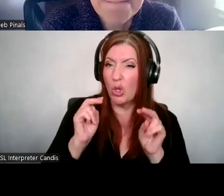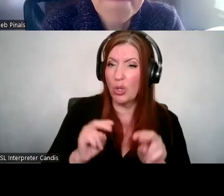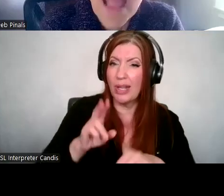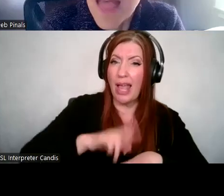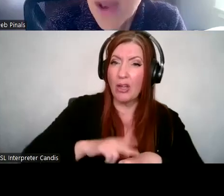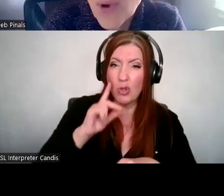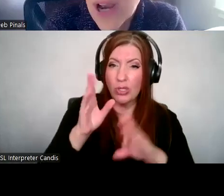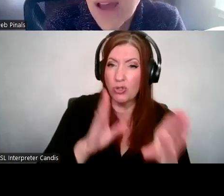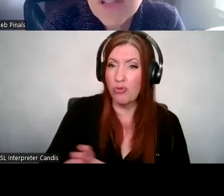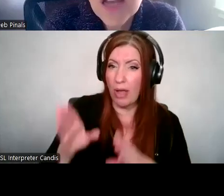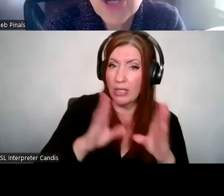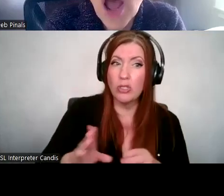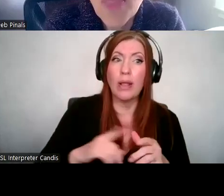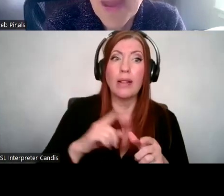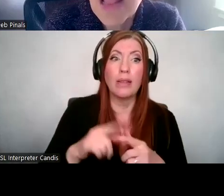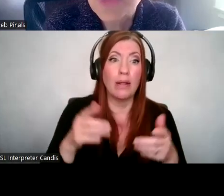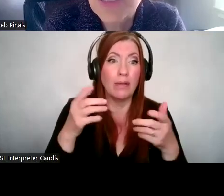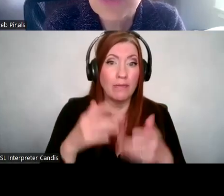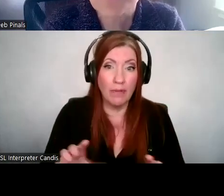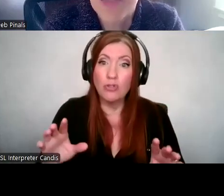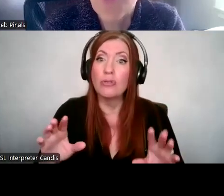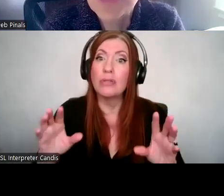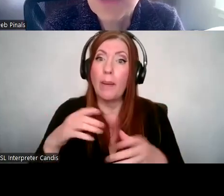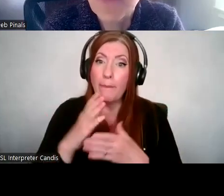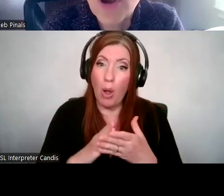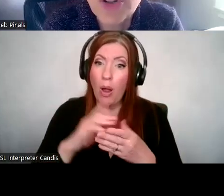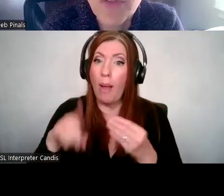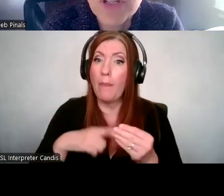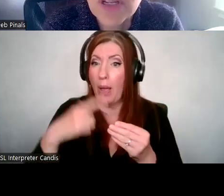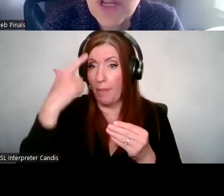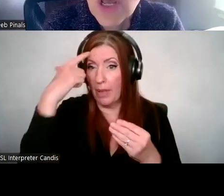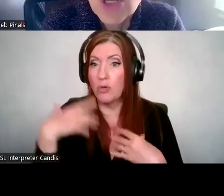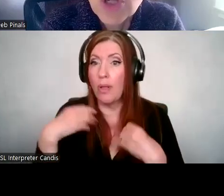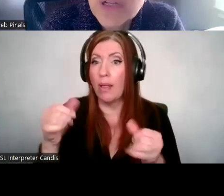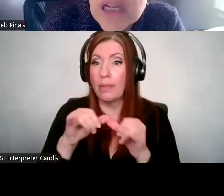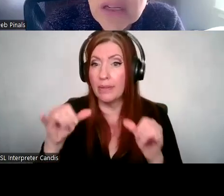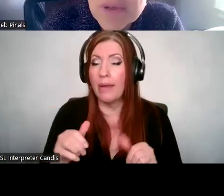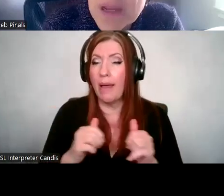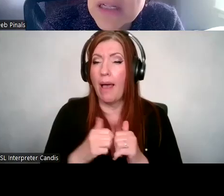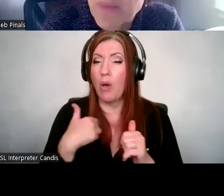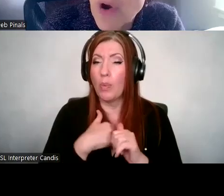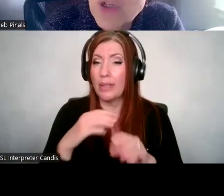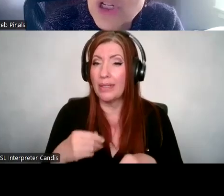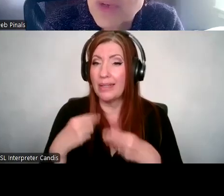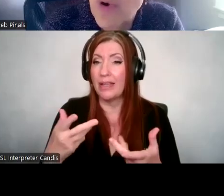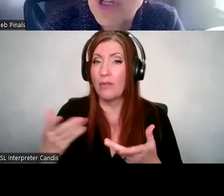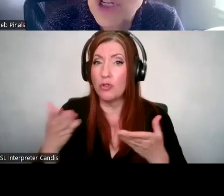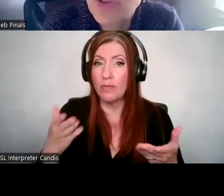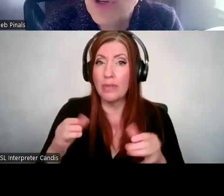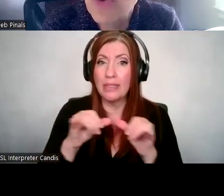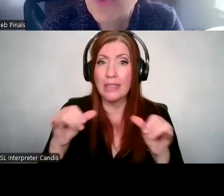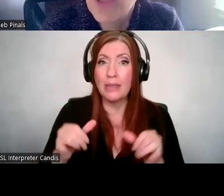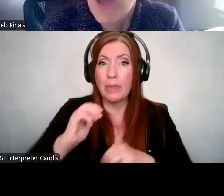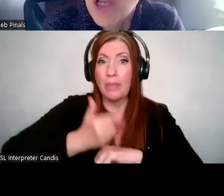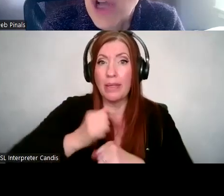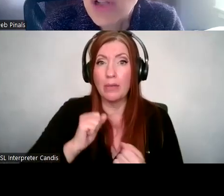strategy. And then we're going to have a section on the mental health systems, how we deliver our services. So a systems-based approach to supporting